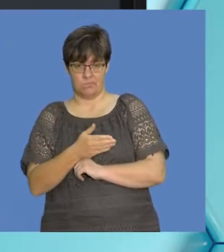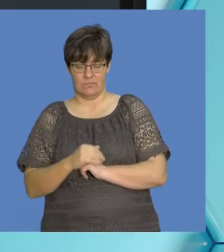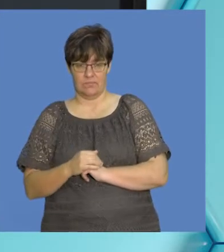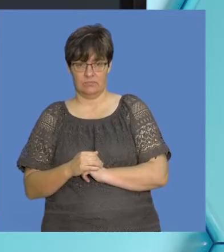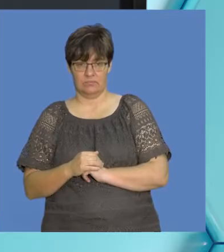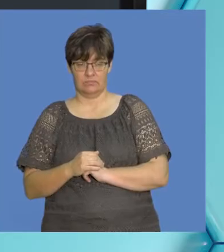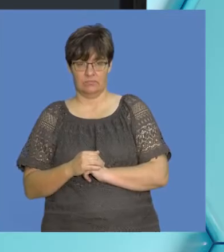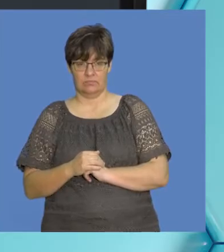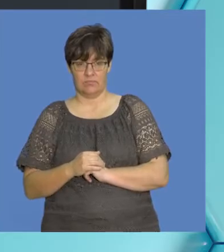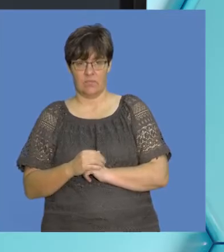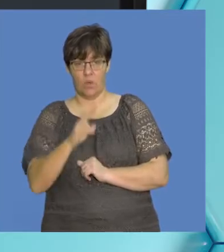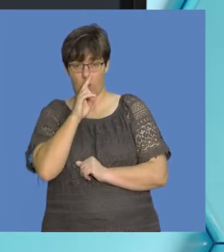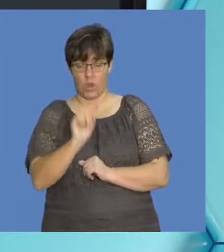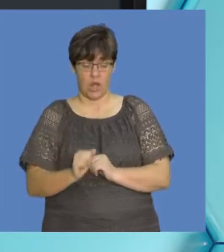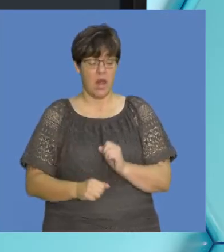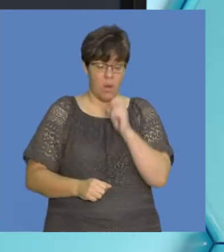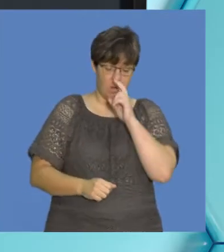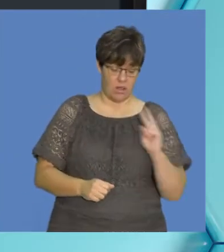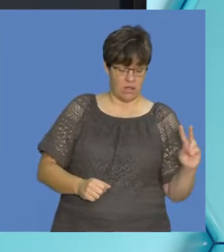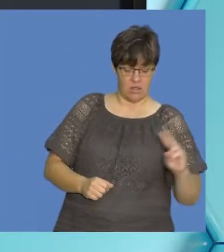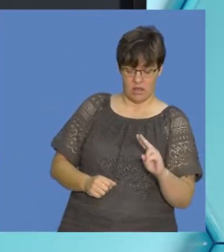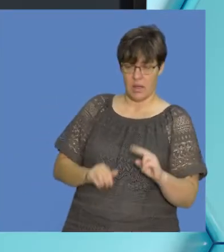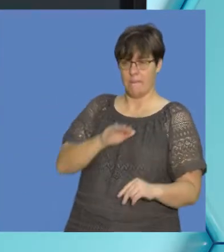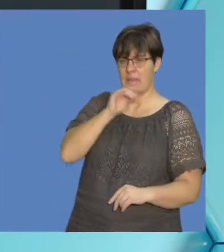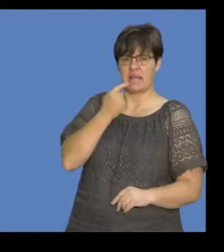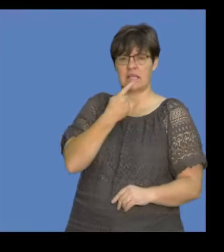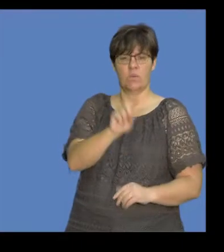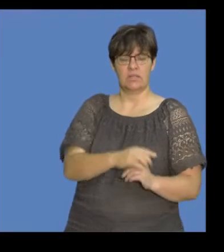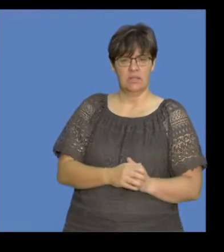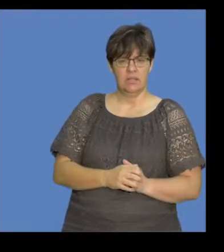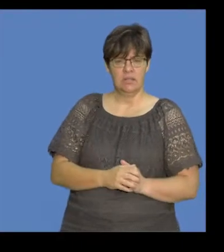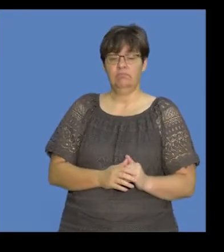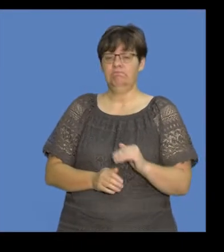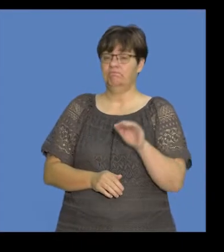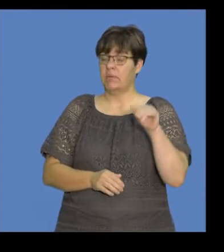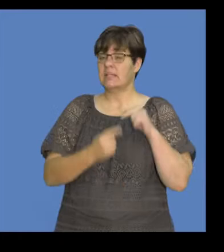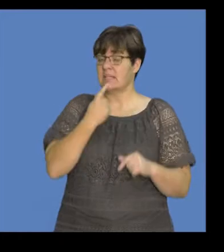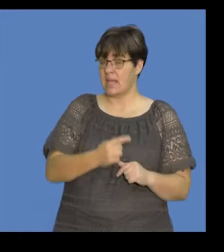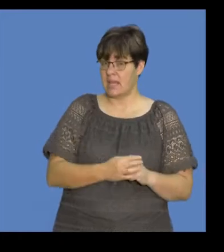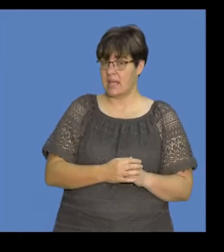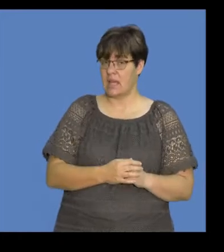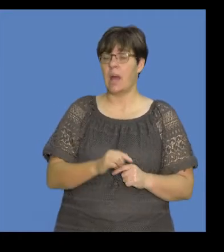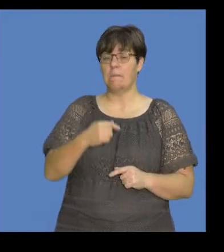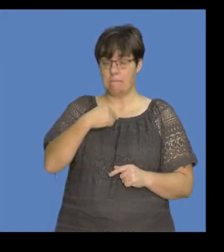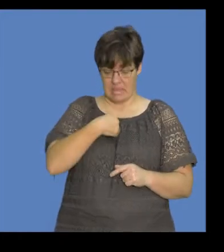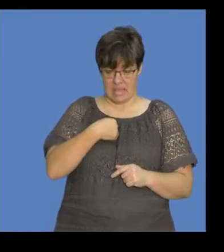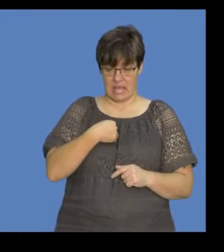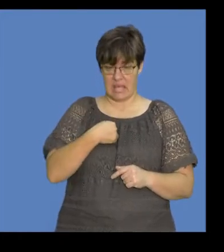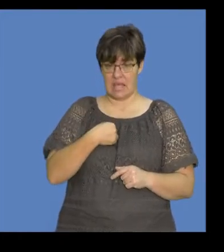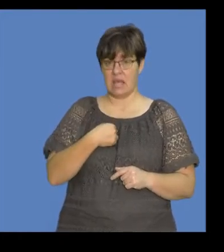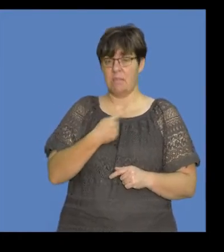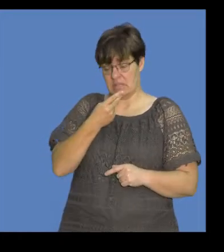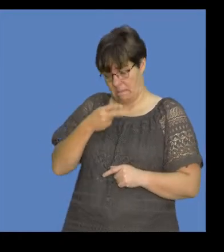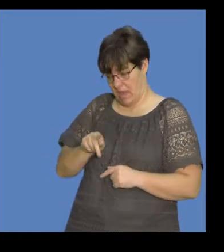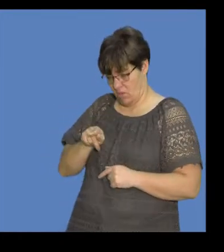look at the perspective of the bank, what will the bank say? The bank will say, we are owing you 1,000